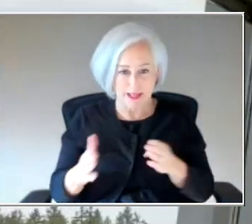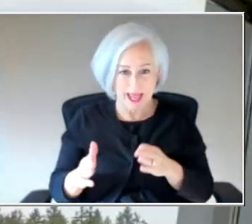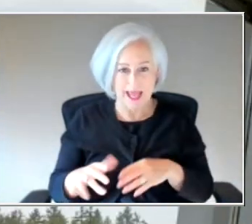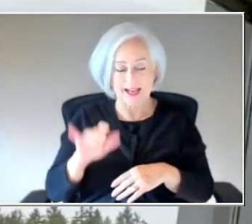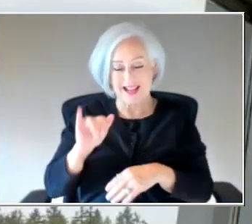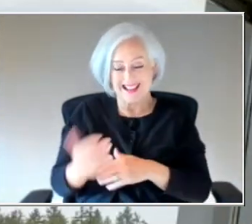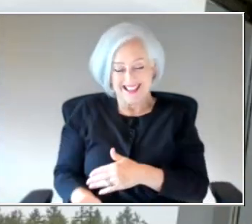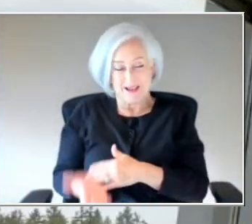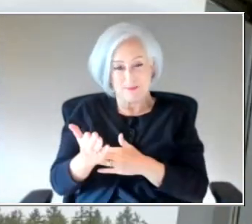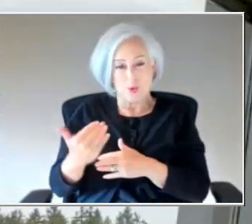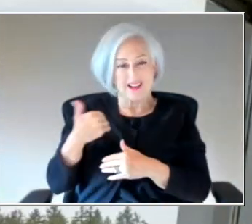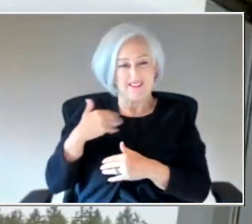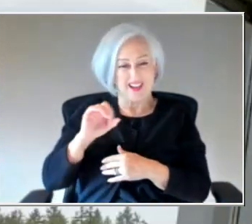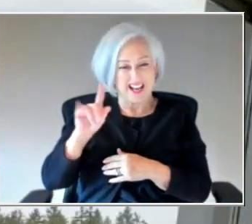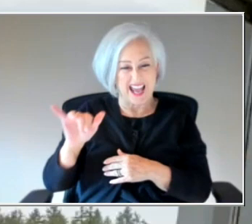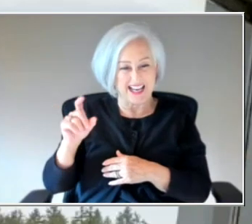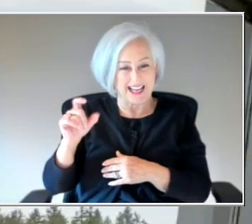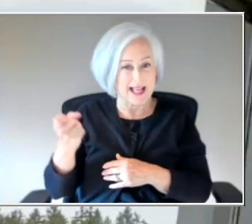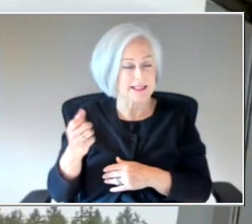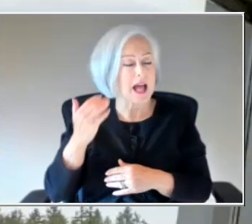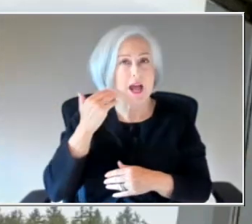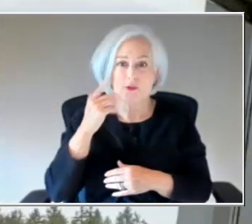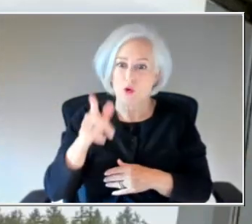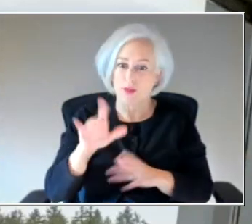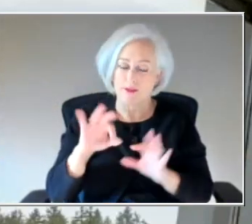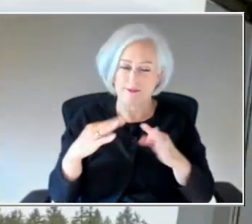I've known this family since the beginning of August, so